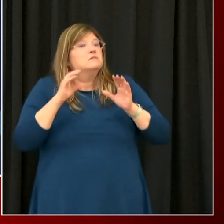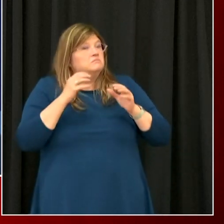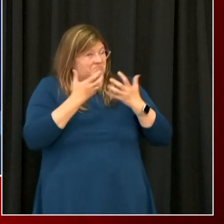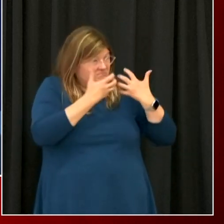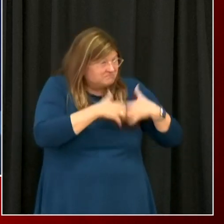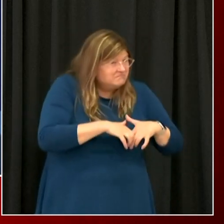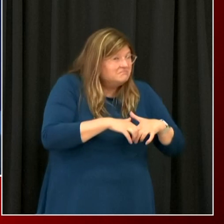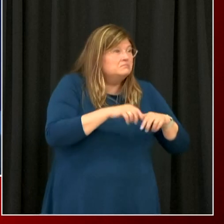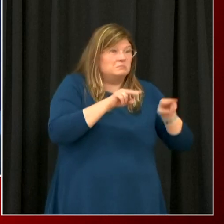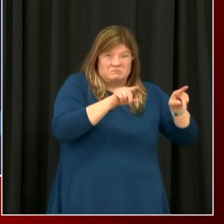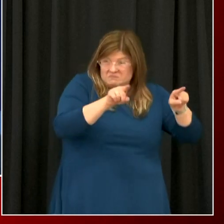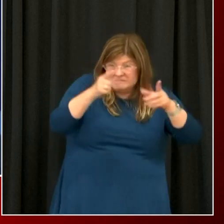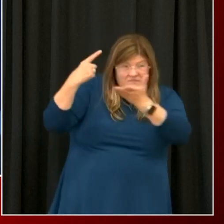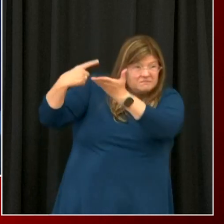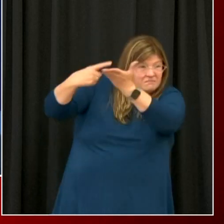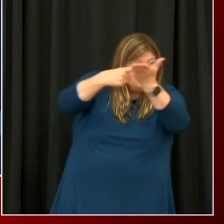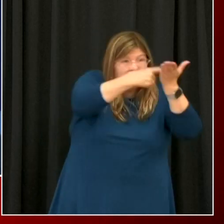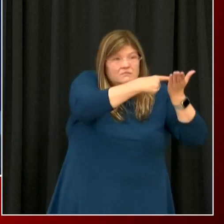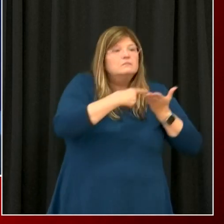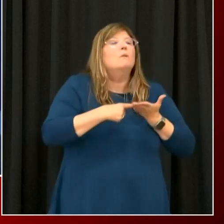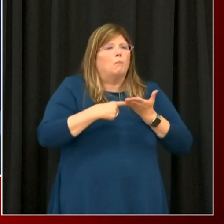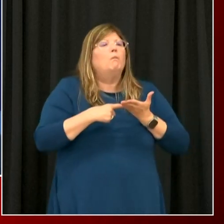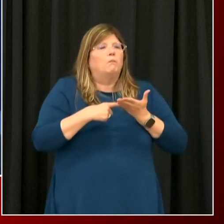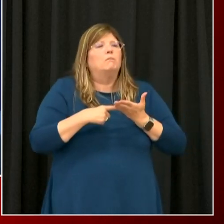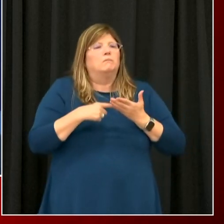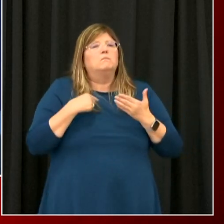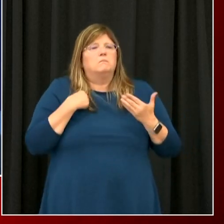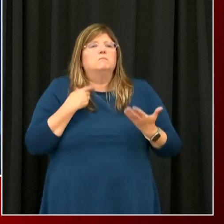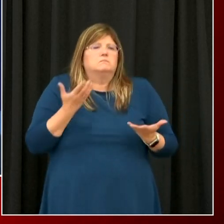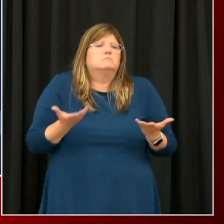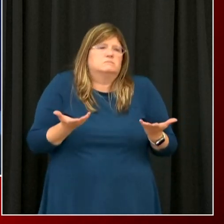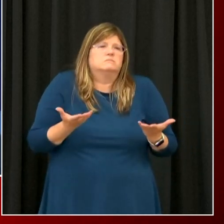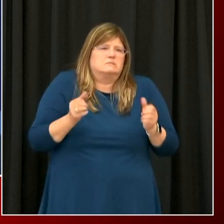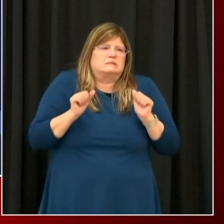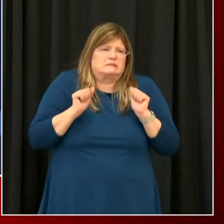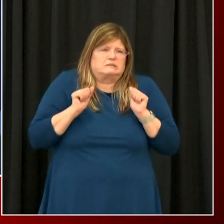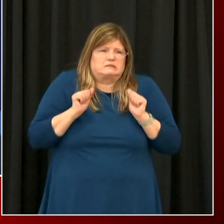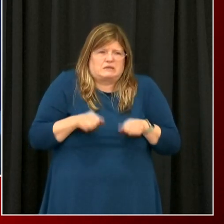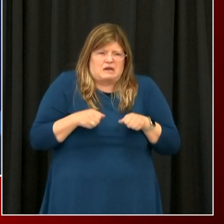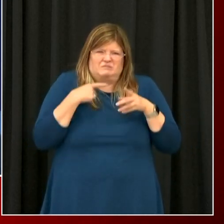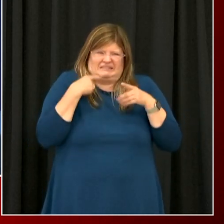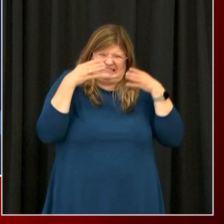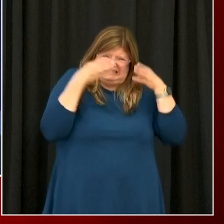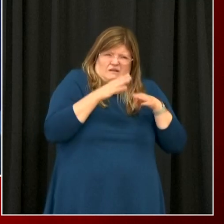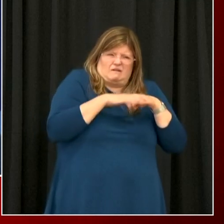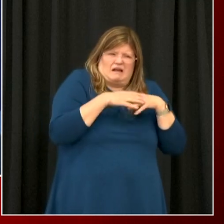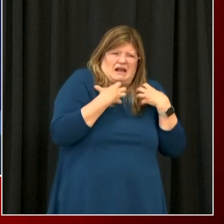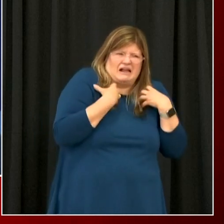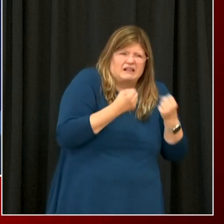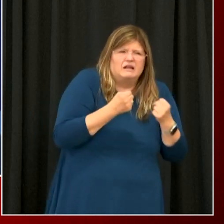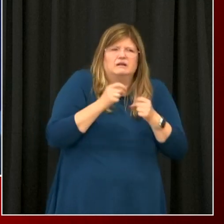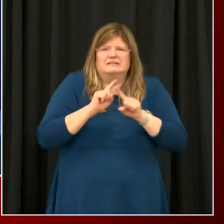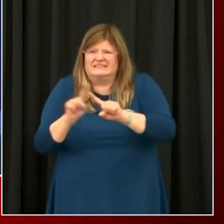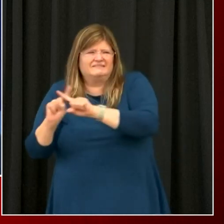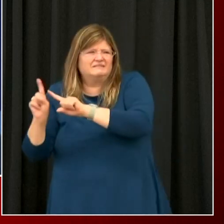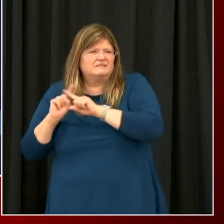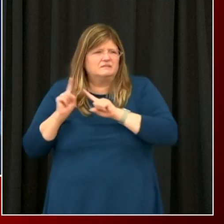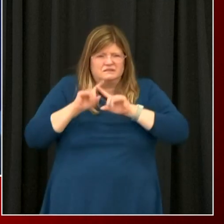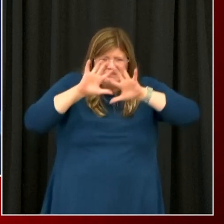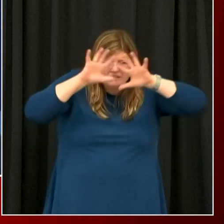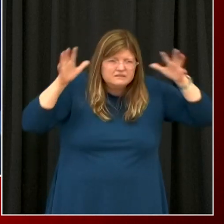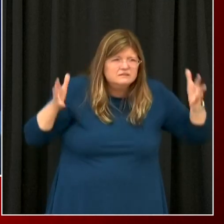ones following this from a health metrics, a public health metrics, and an epidata perspective, but it's what we all